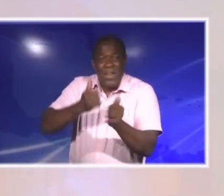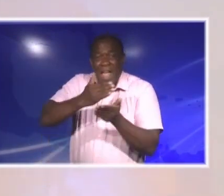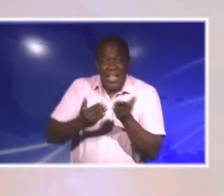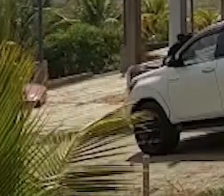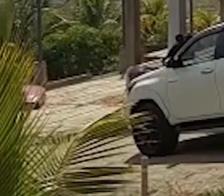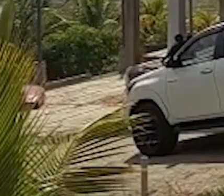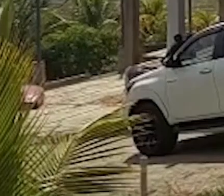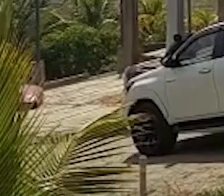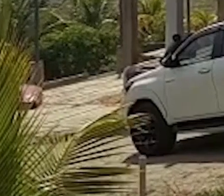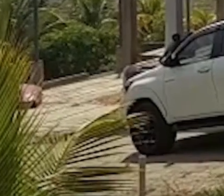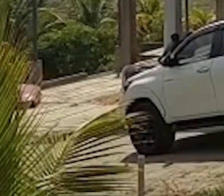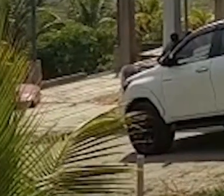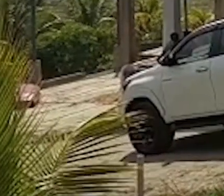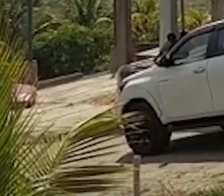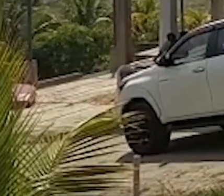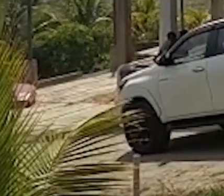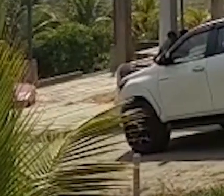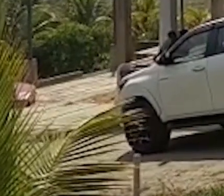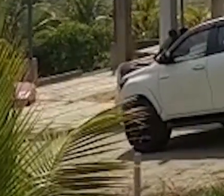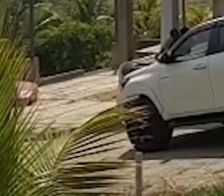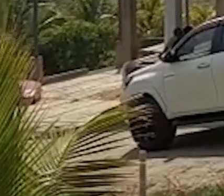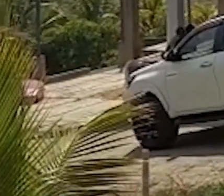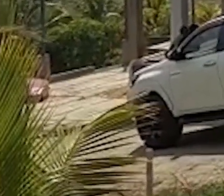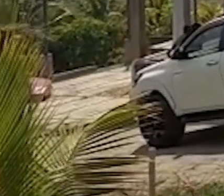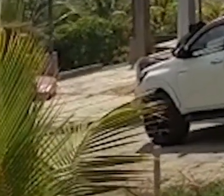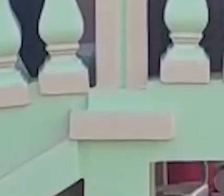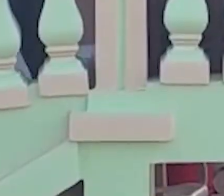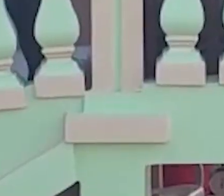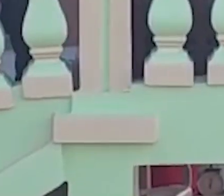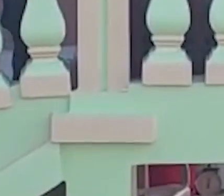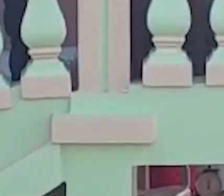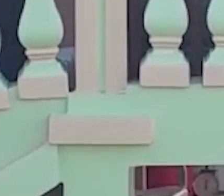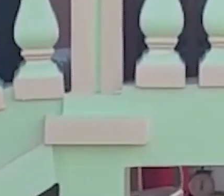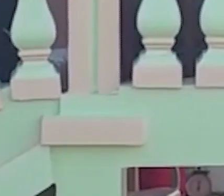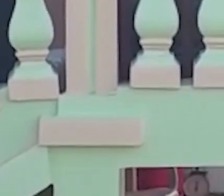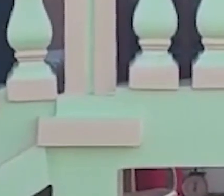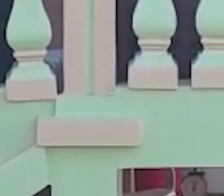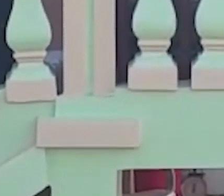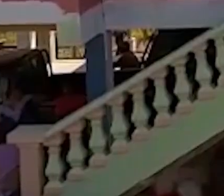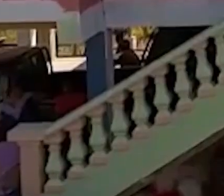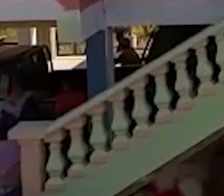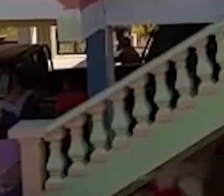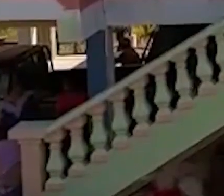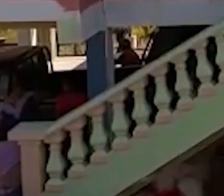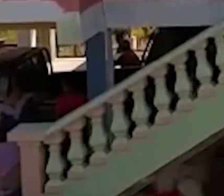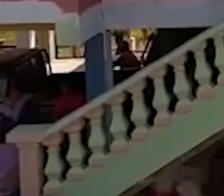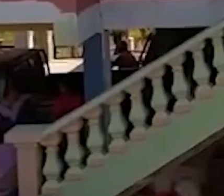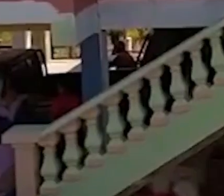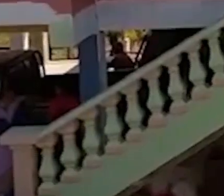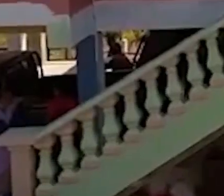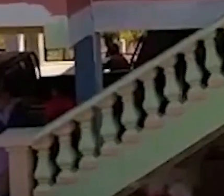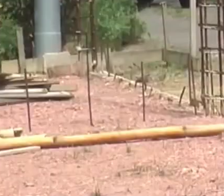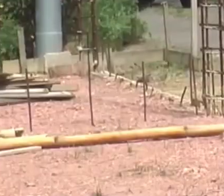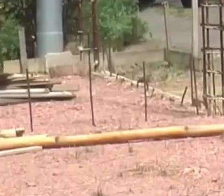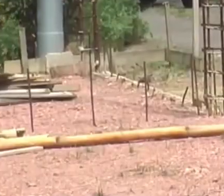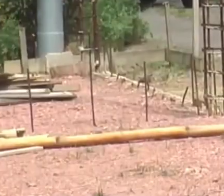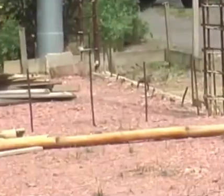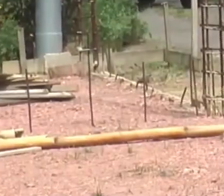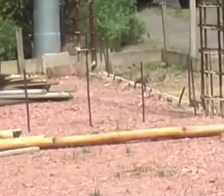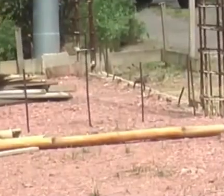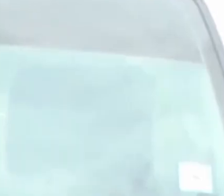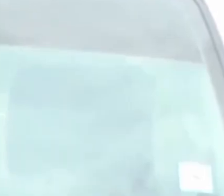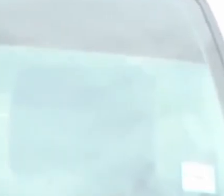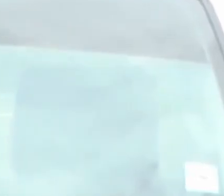well-being. Dr. Rowley indicated the local murder rate climbed to above 600 in 2022, a